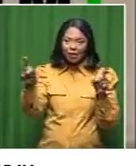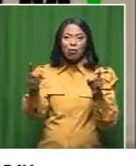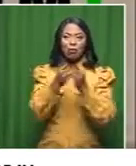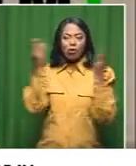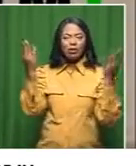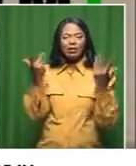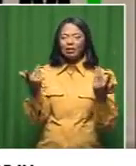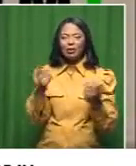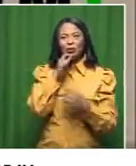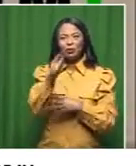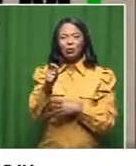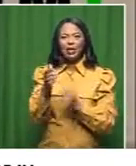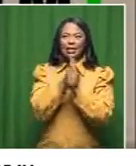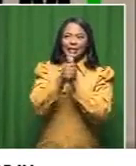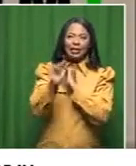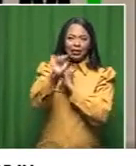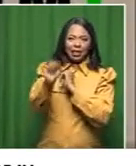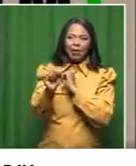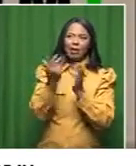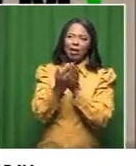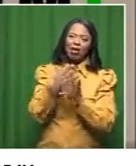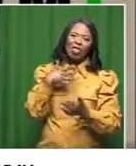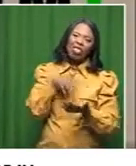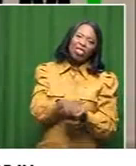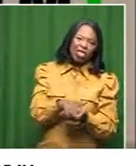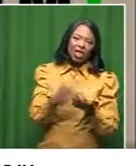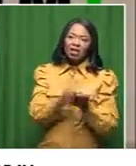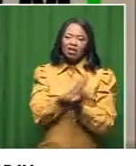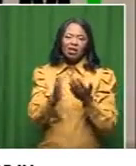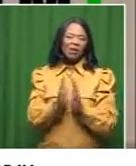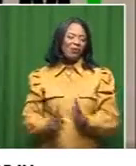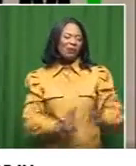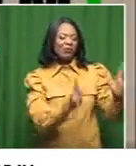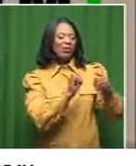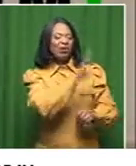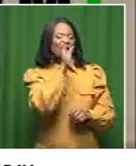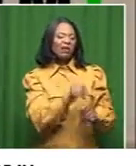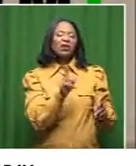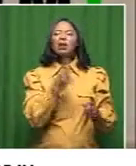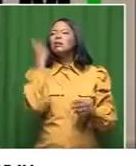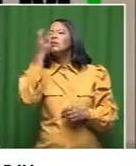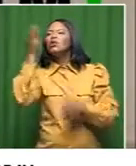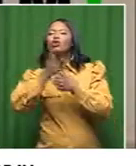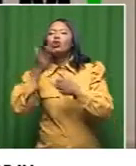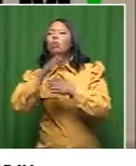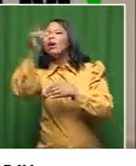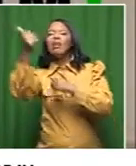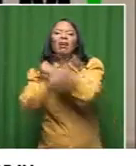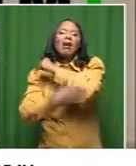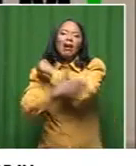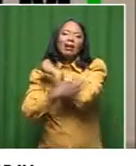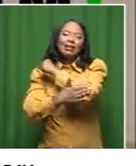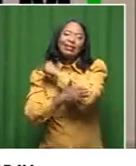them, we're lacking their skills, and some of them are even leaving the country. So I think we need to bring in some balance when we're talking about